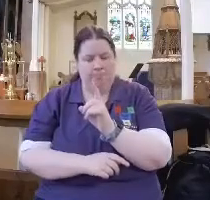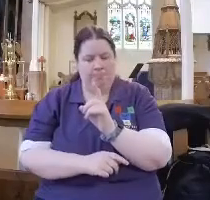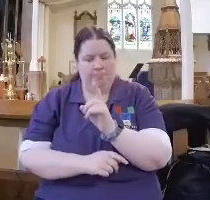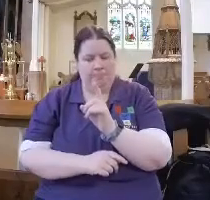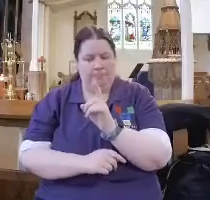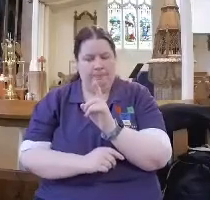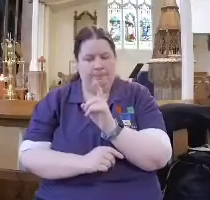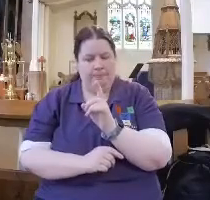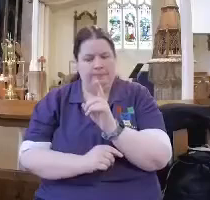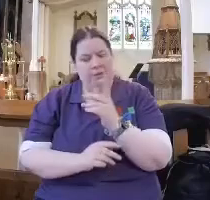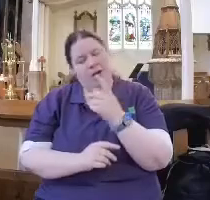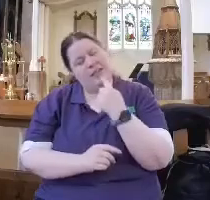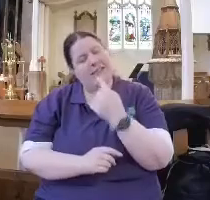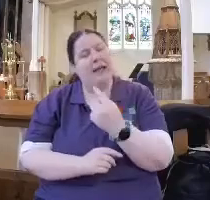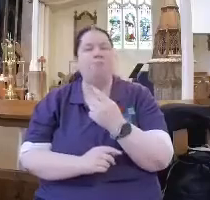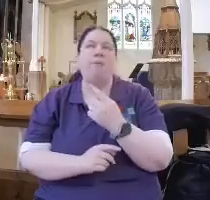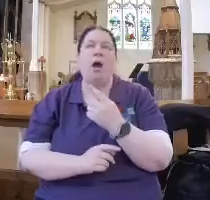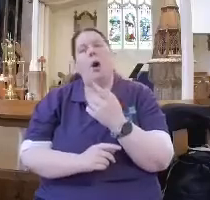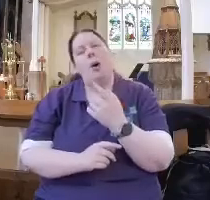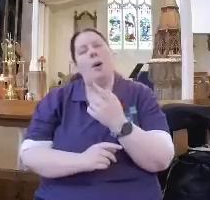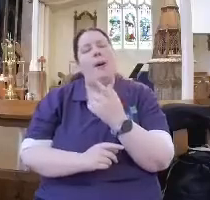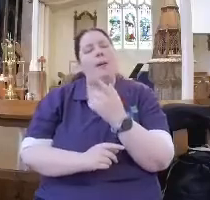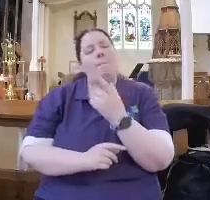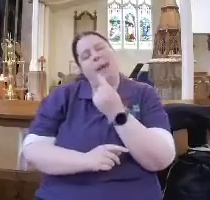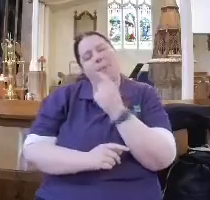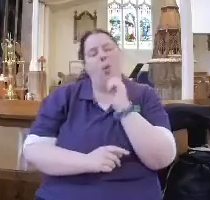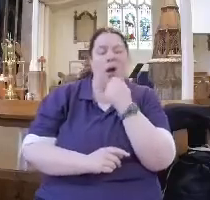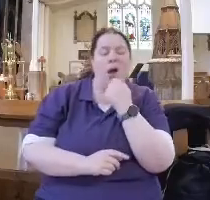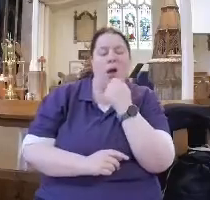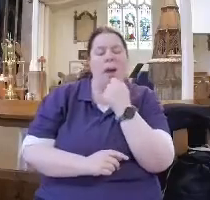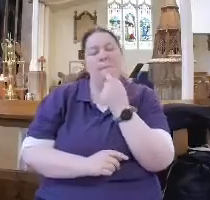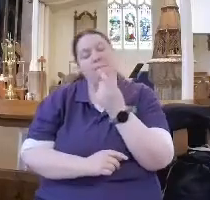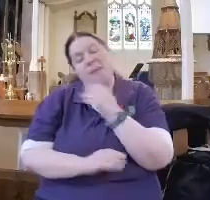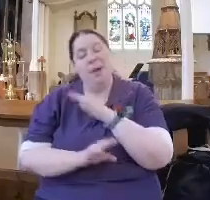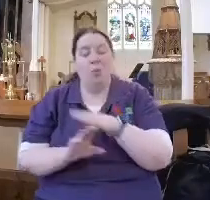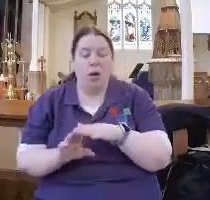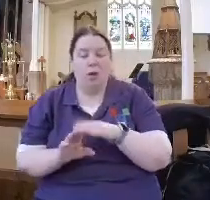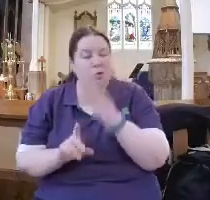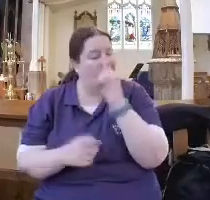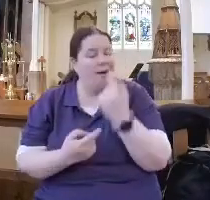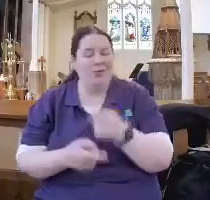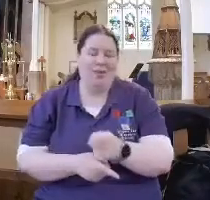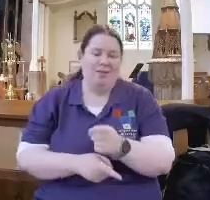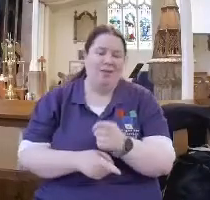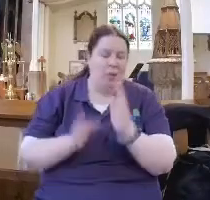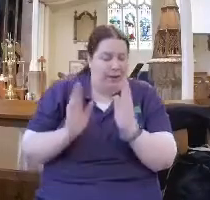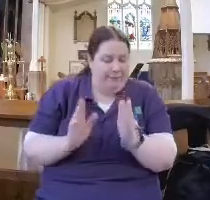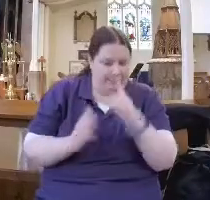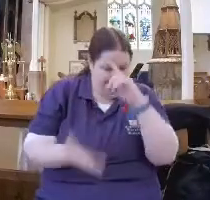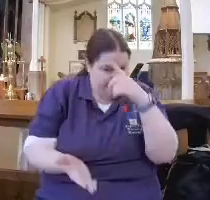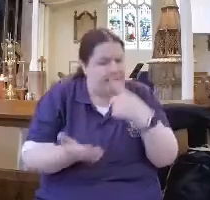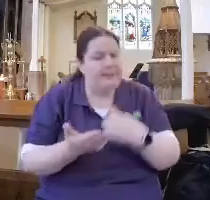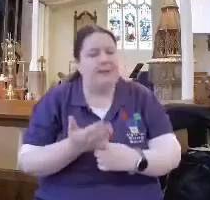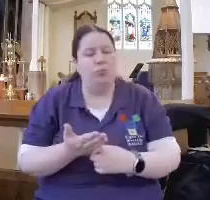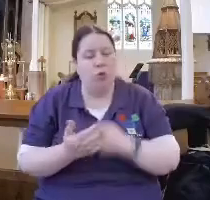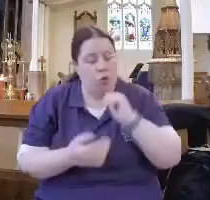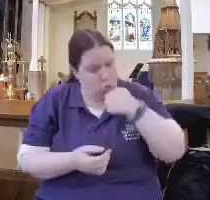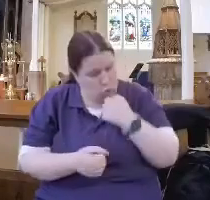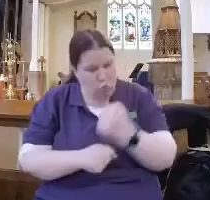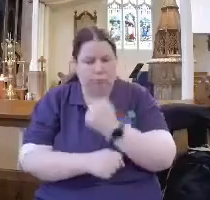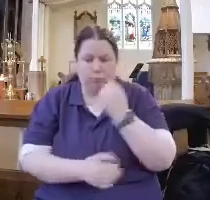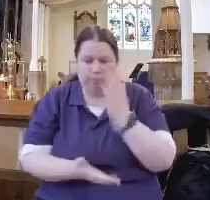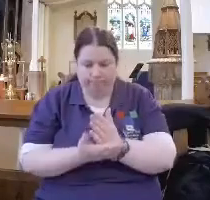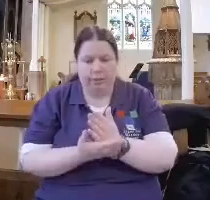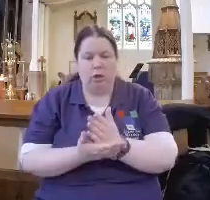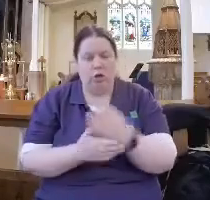oh, maybe I will, maybe I won't, because it won't work. You've got to stick with it and say, right, I'm going to do this. I'm going to really